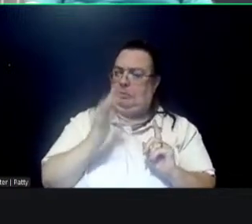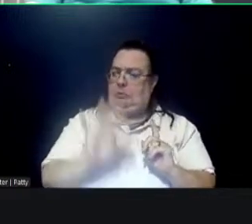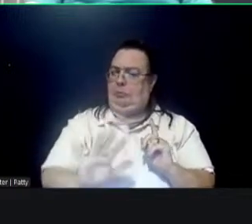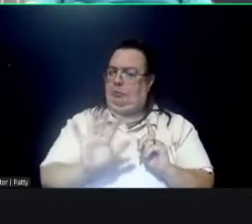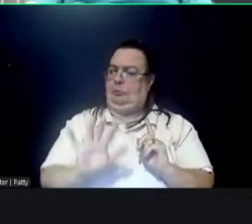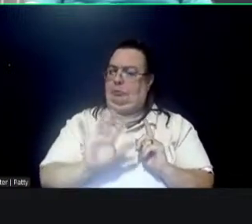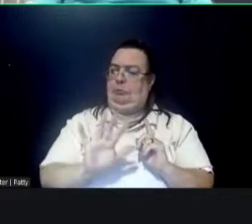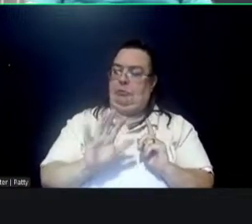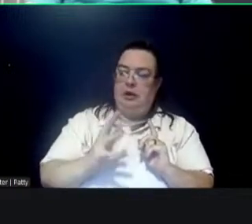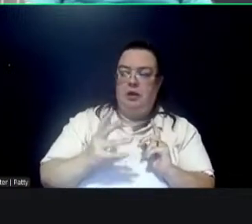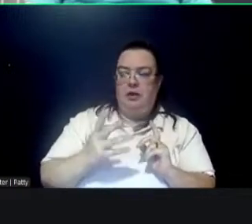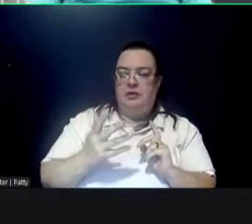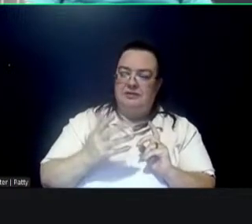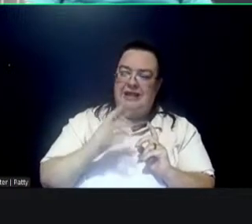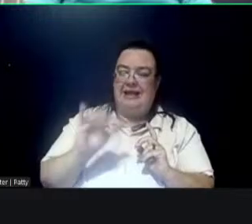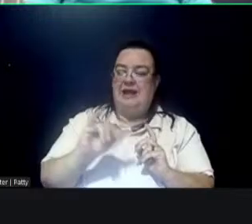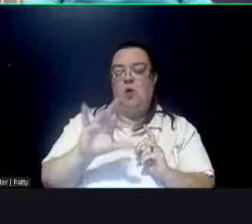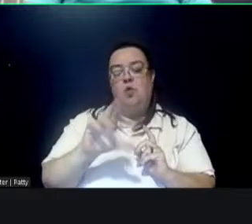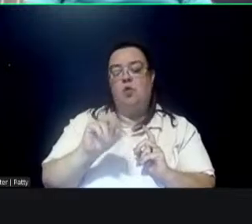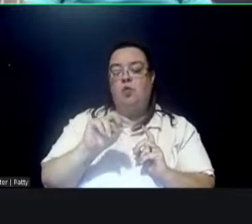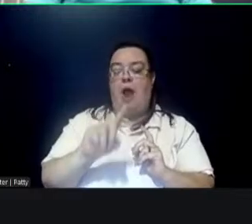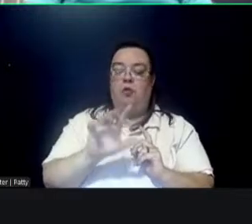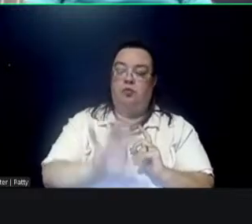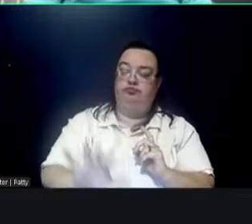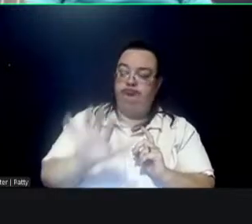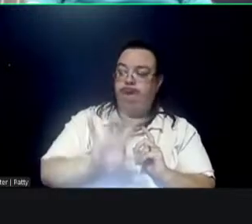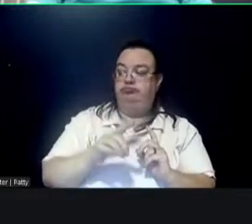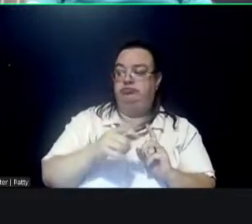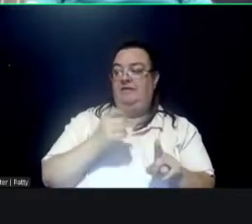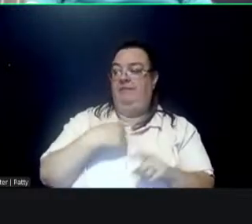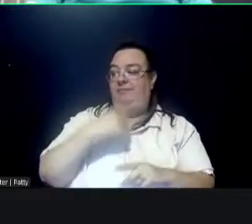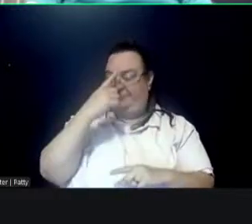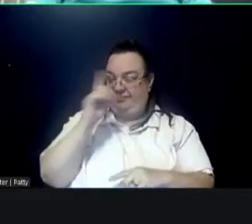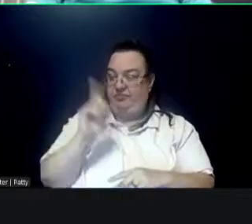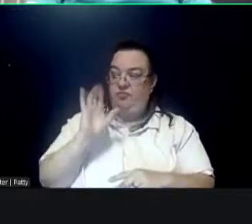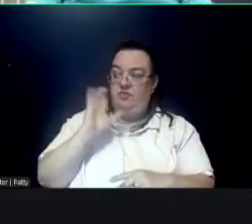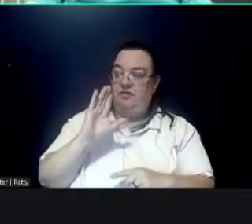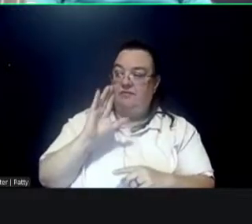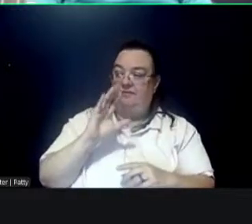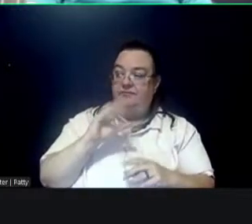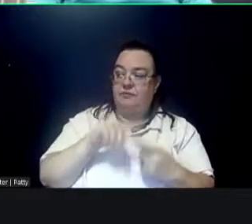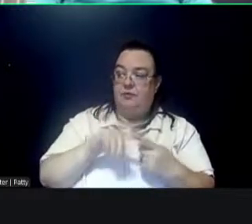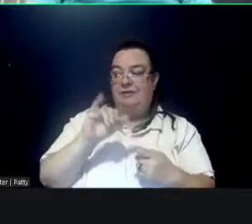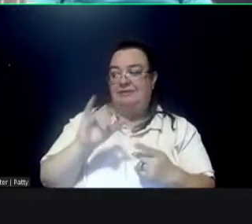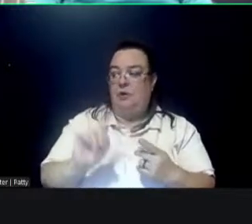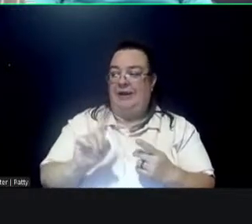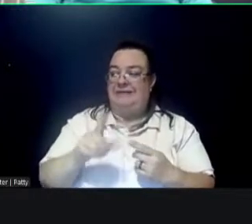almost a rounding error from where I think we would be getting into the irresponsible zone.